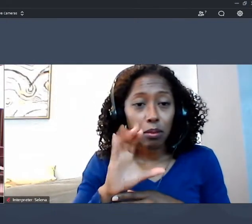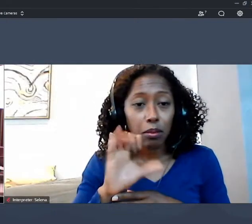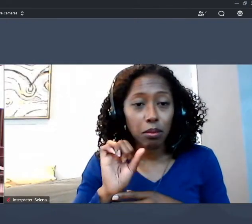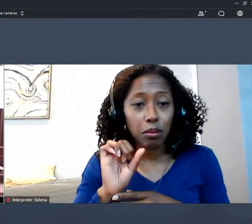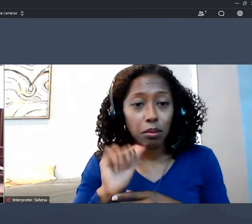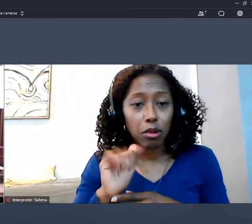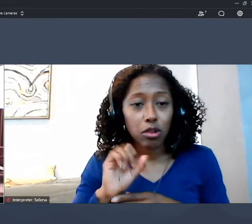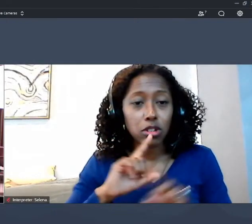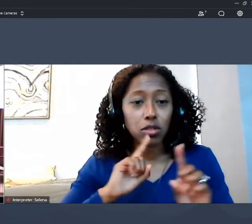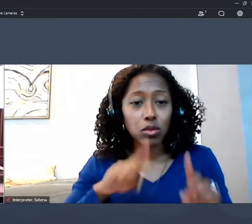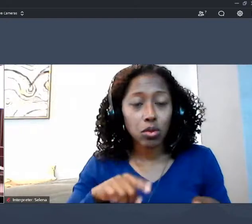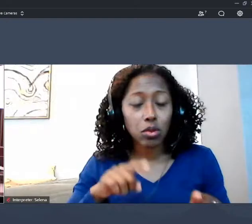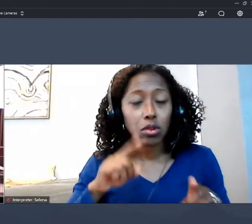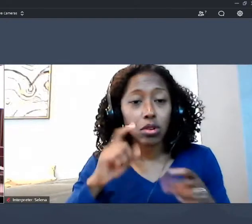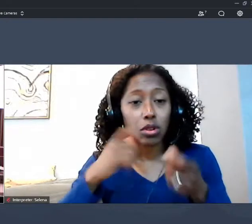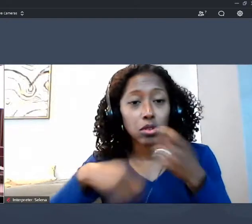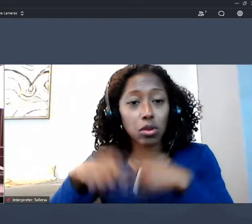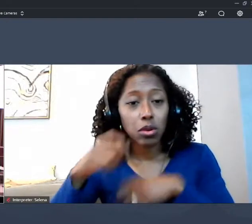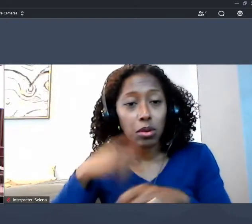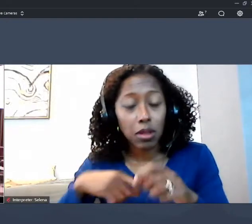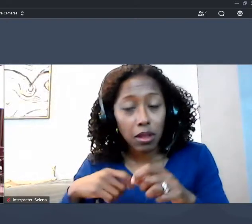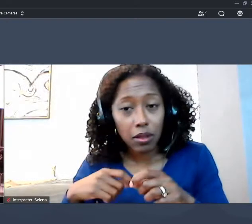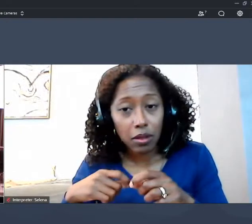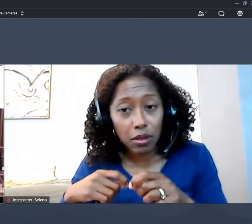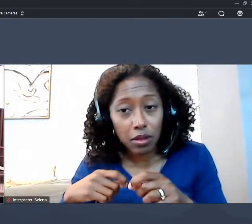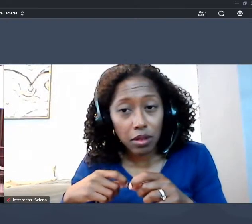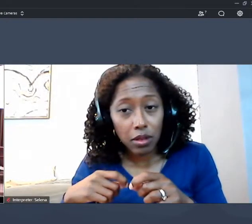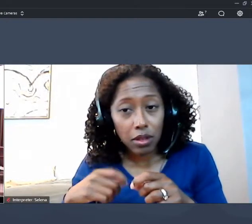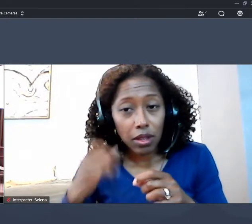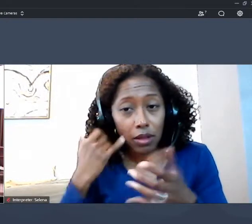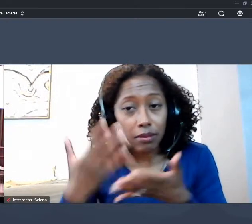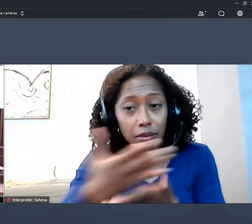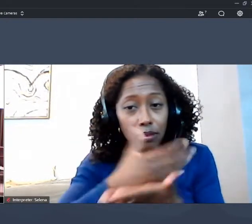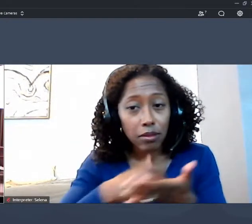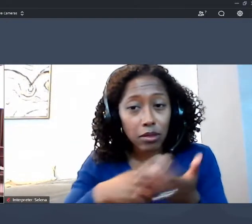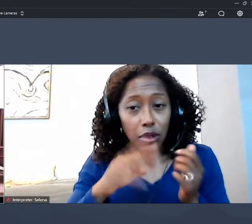Inc. for replacement fittings in the amount of